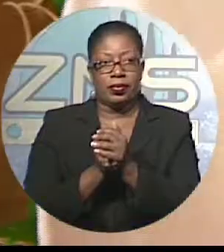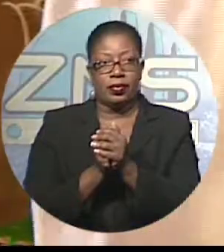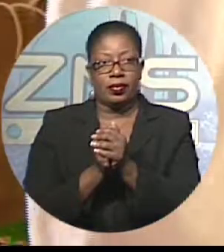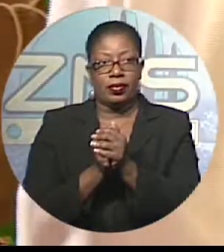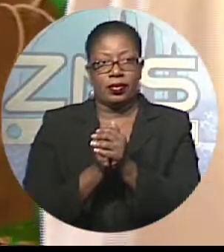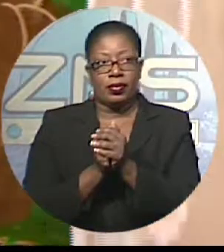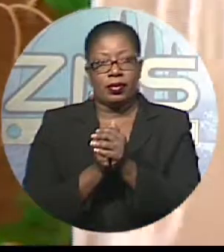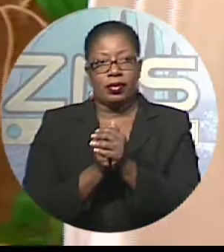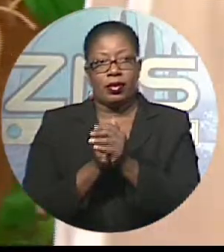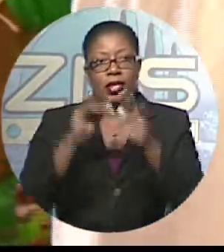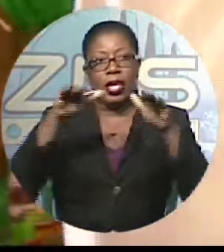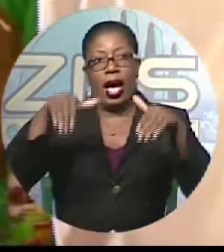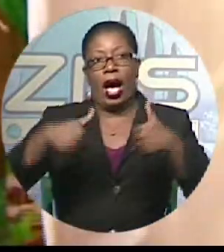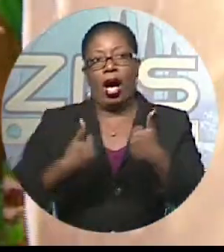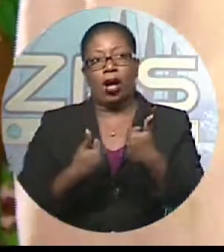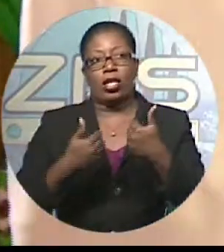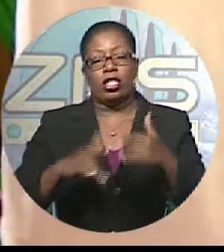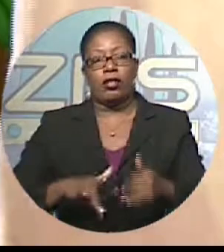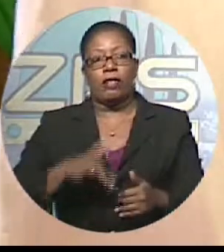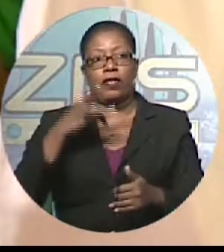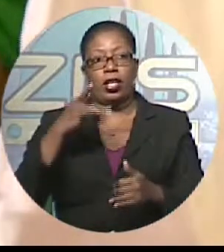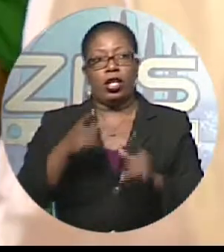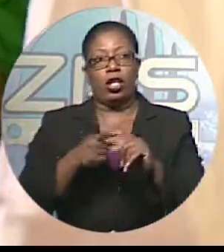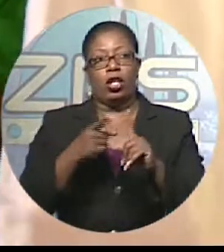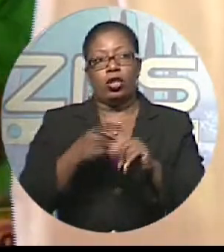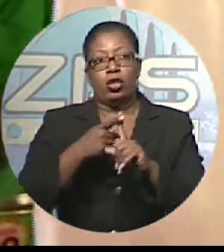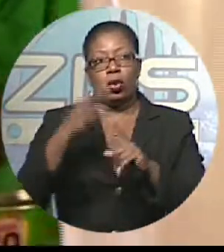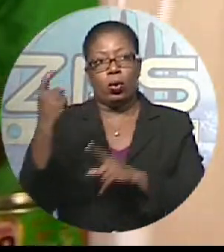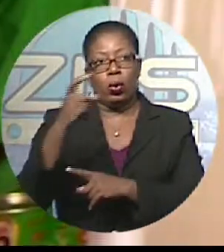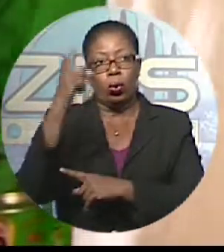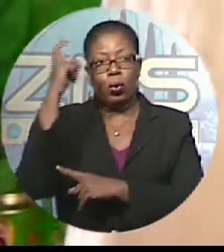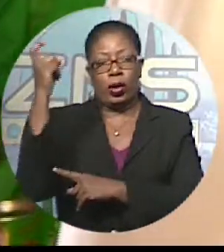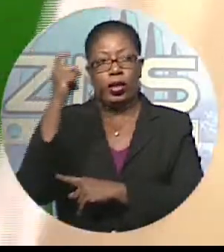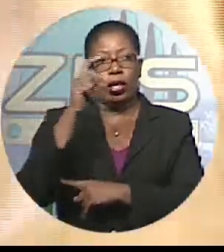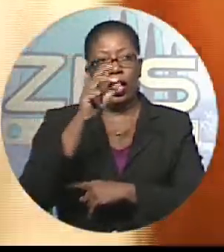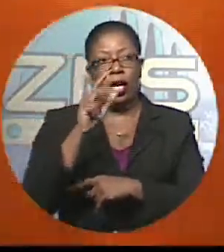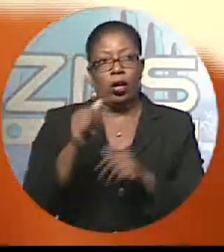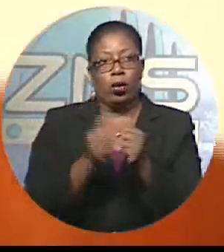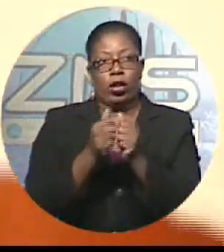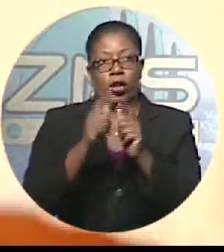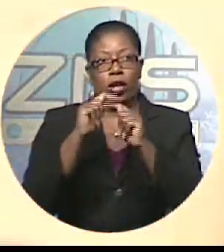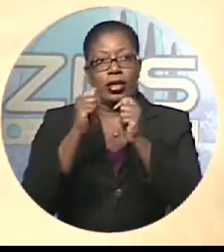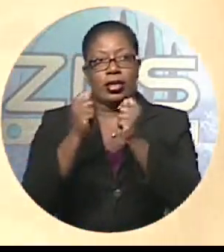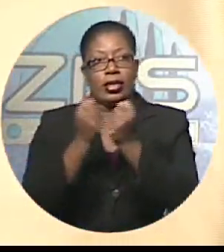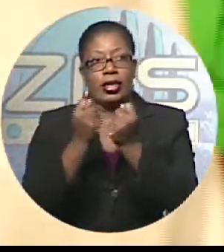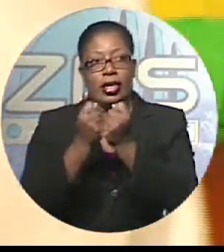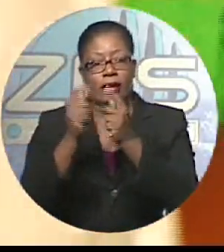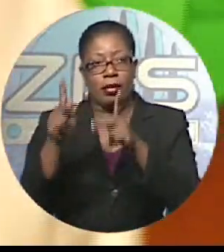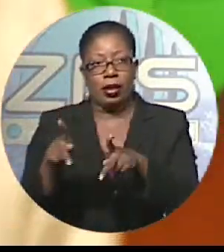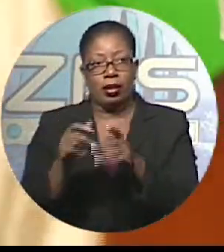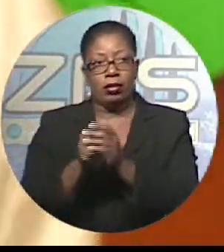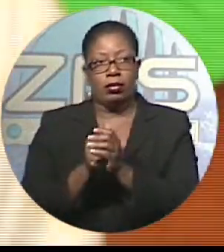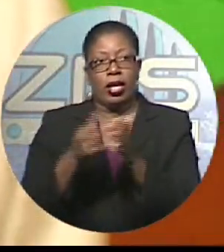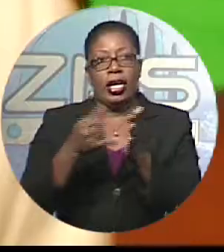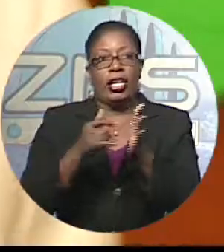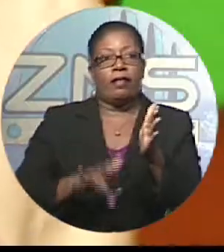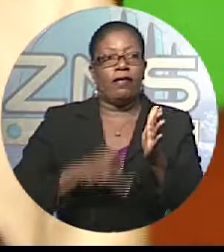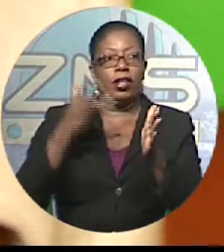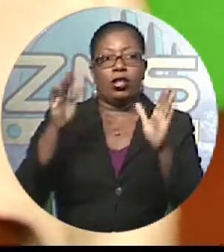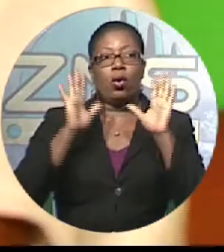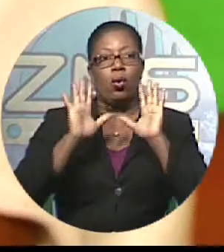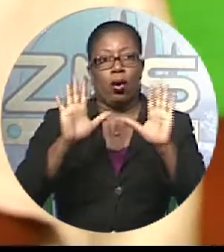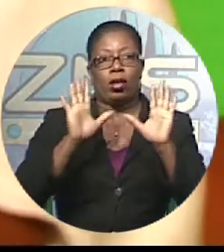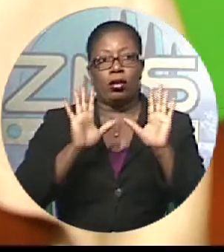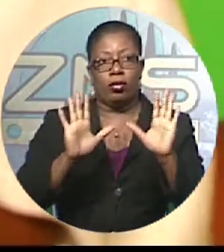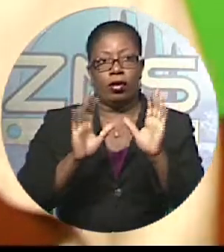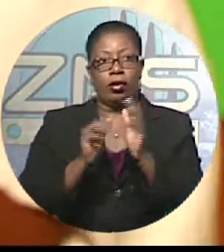So Kelsey, how does it feel to win with now your 3rd teammate? Well, actually, it feels great. Anybody I'm paired